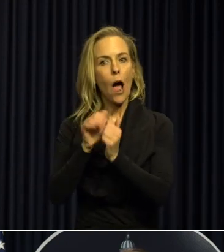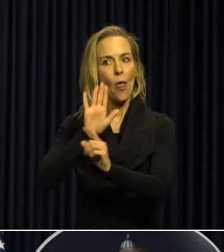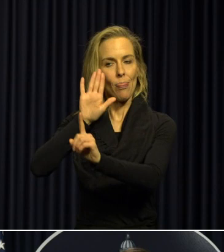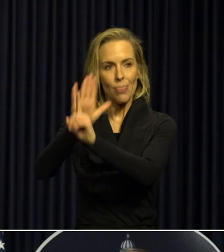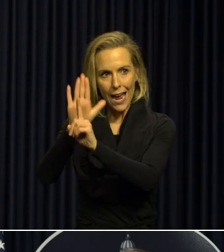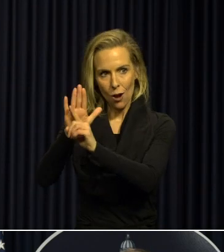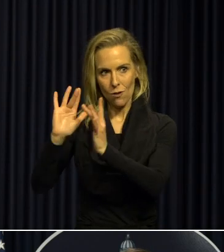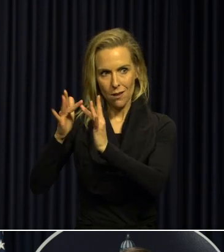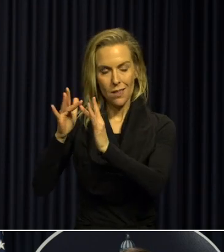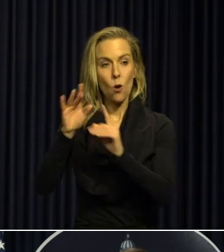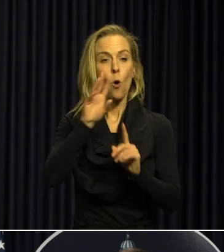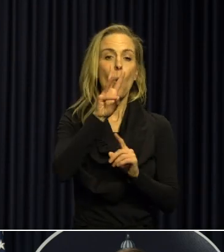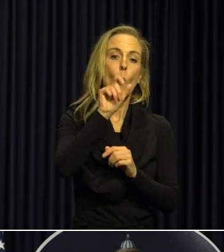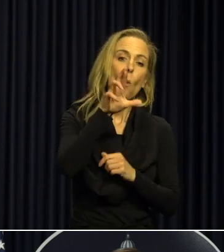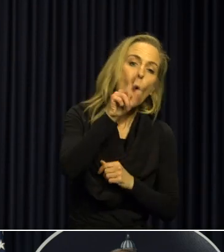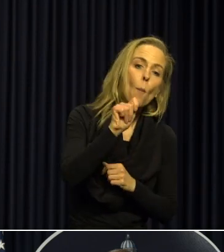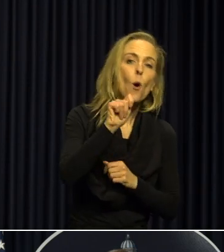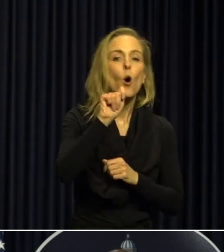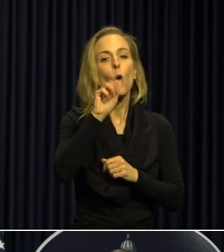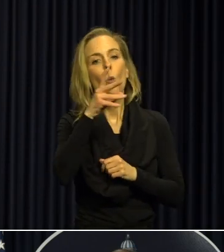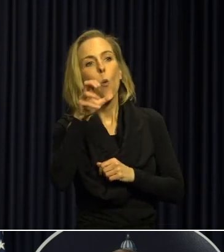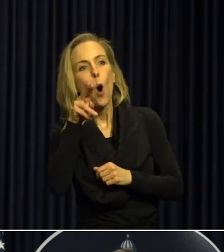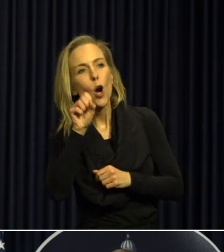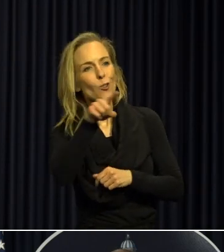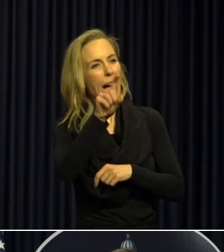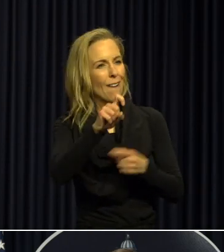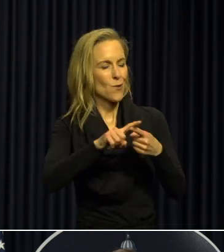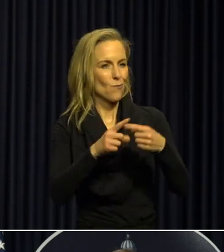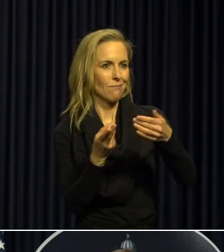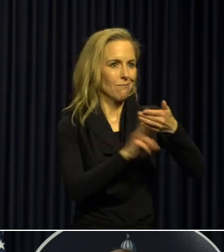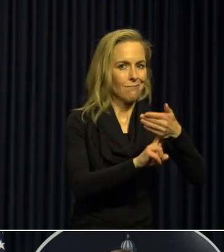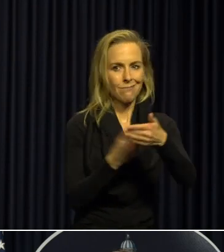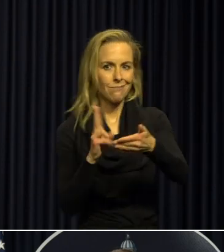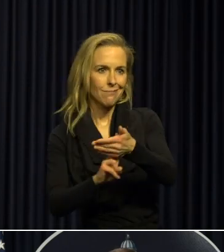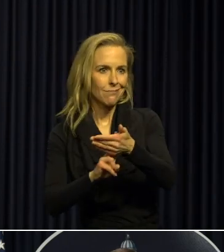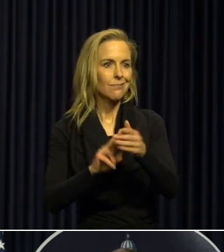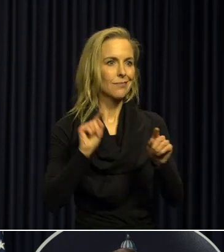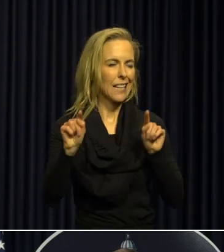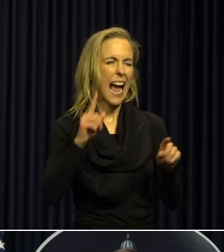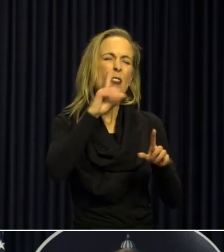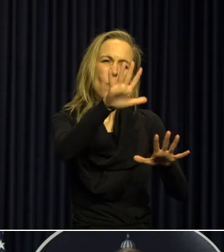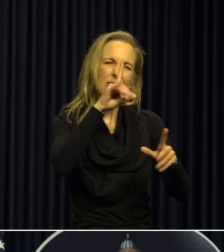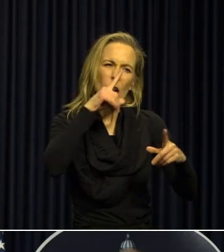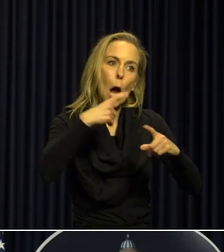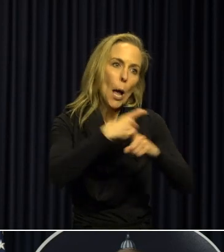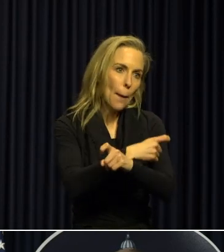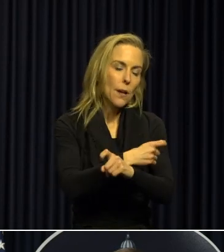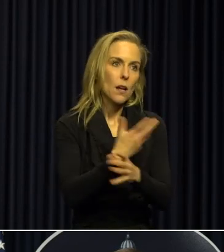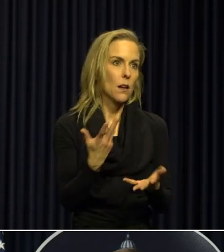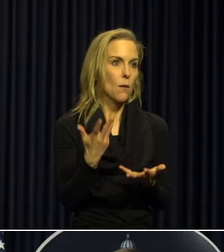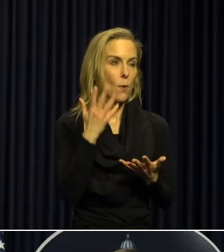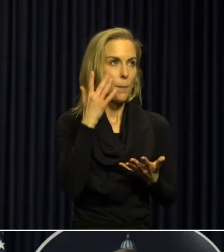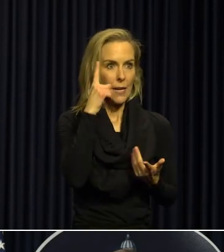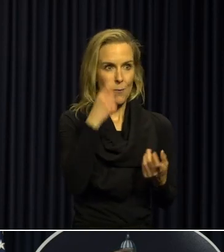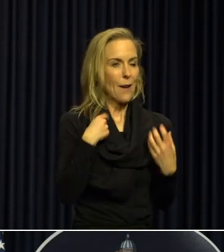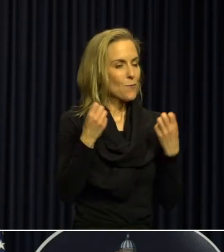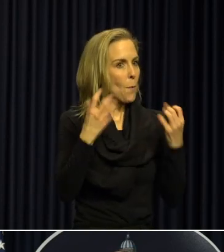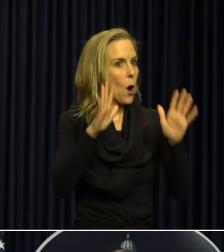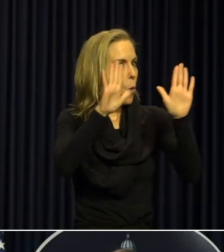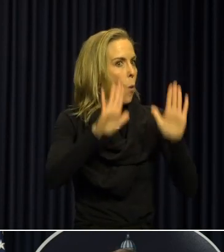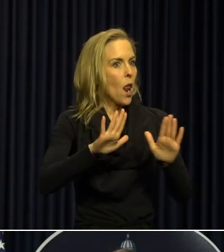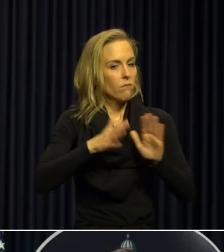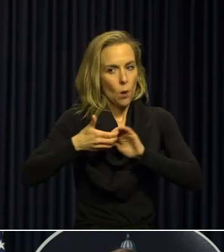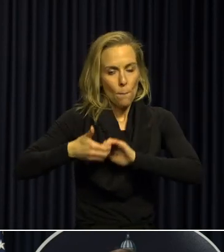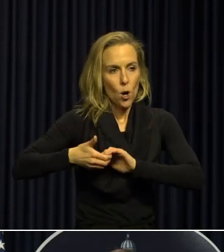you got to go through theirs. And other areas, you have to call. And I know that's a little bit complicated, but it's because we have great partners out there that